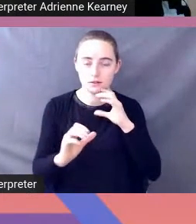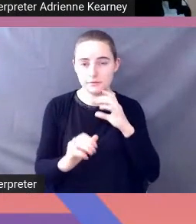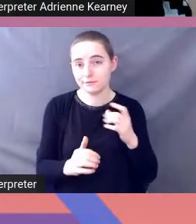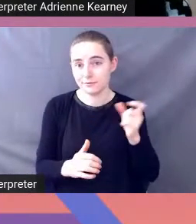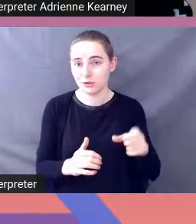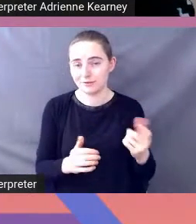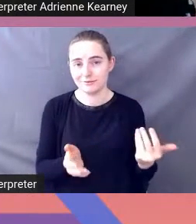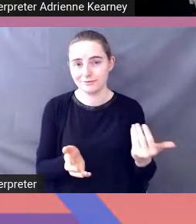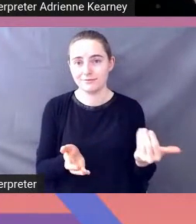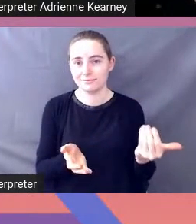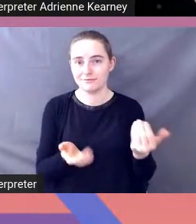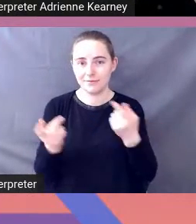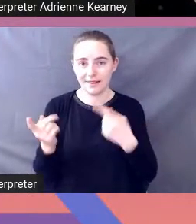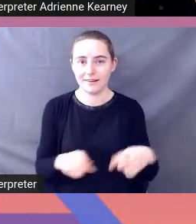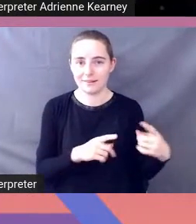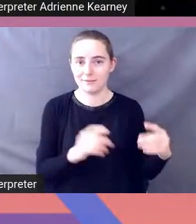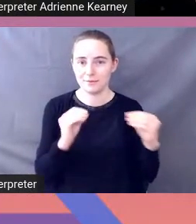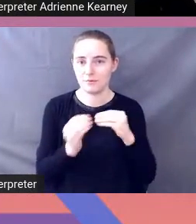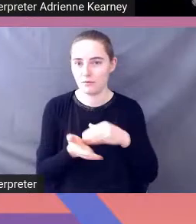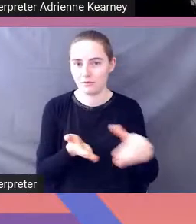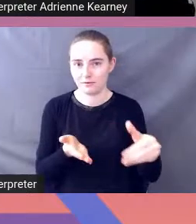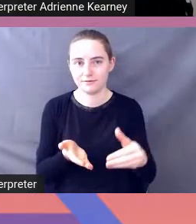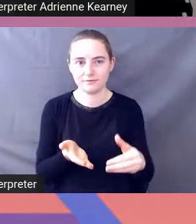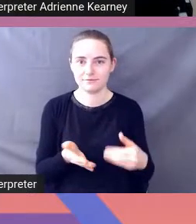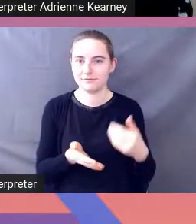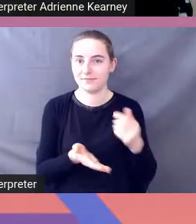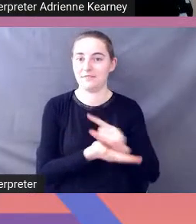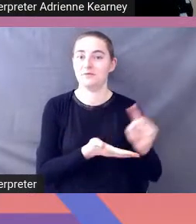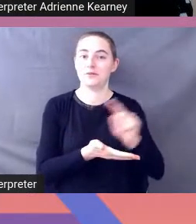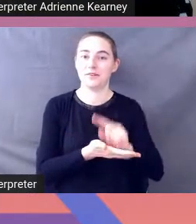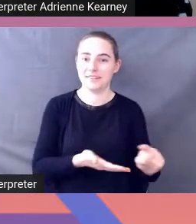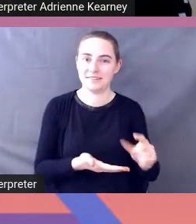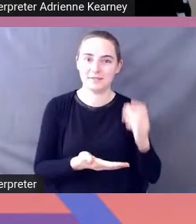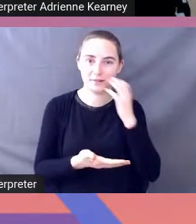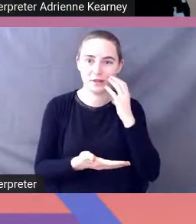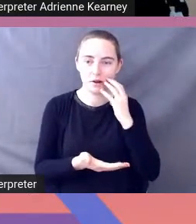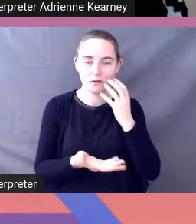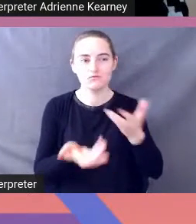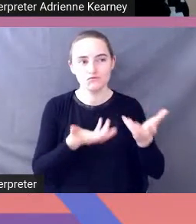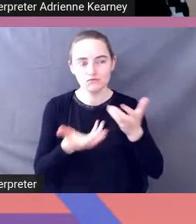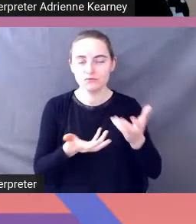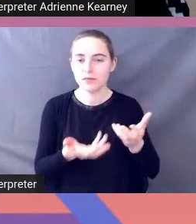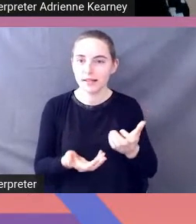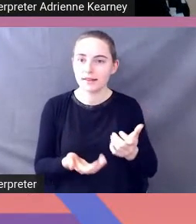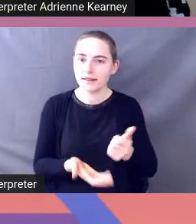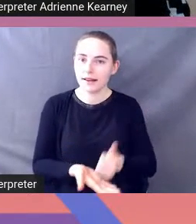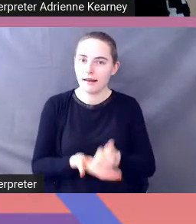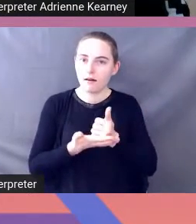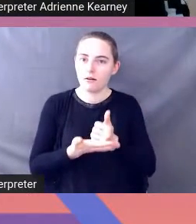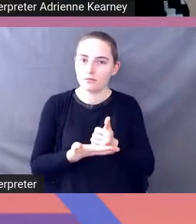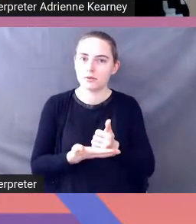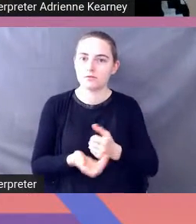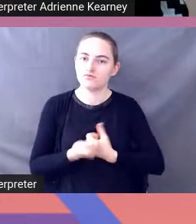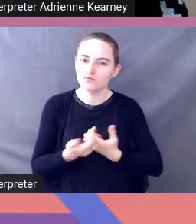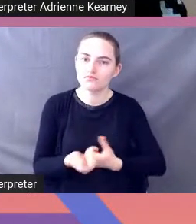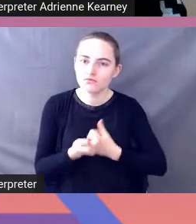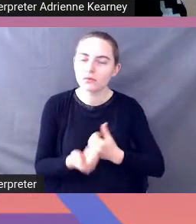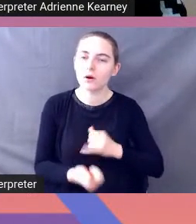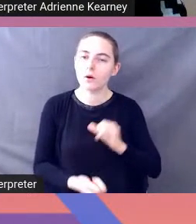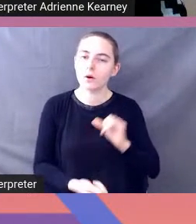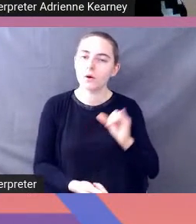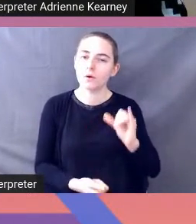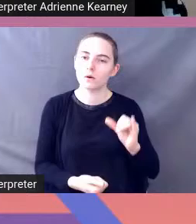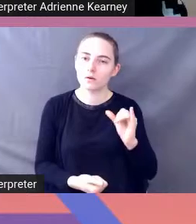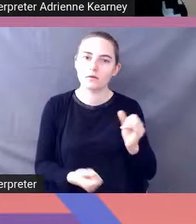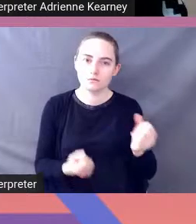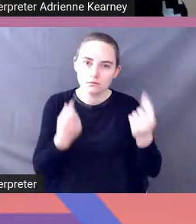people, look in that mirror. We point one finger, but there's 3 pointing back at you. Don't forget. Just my